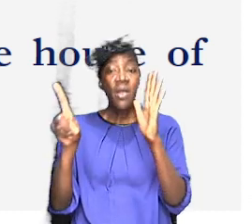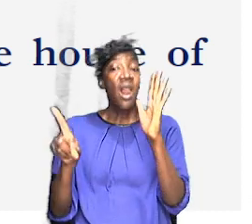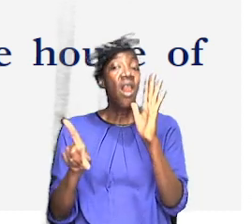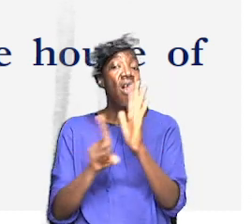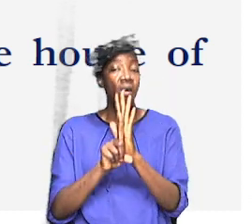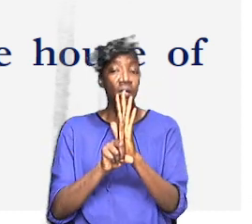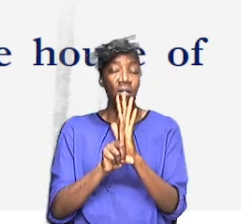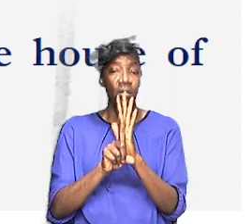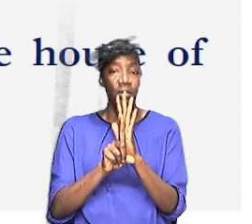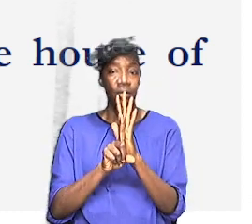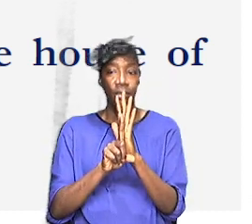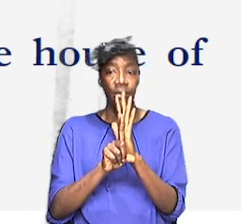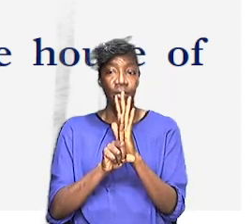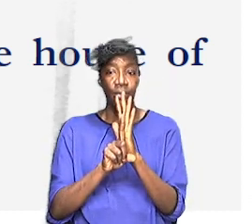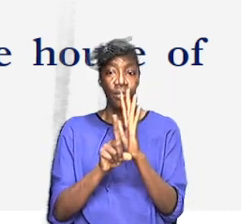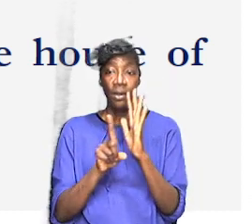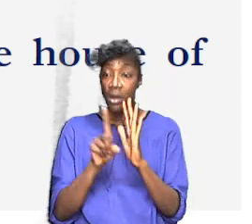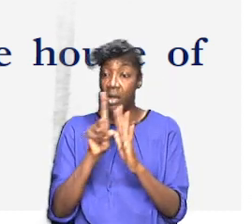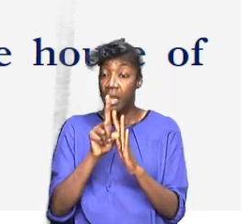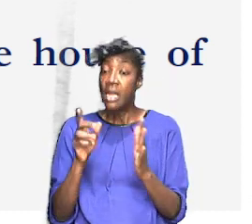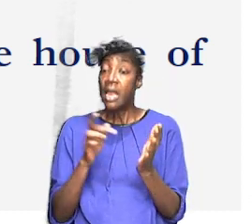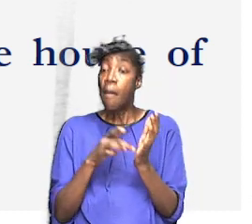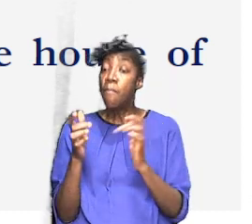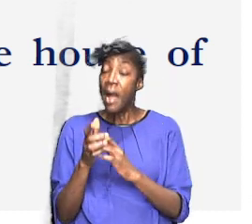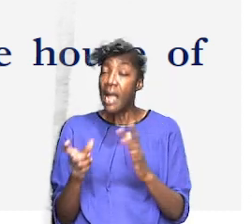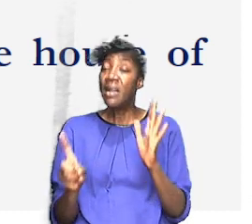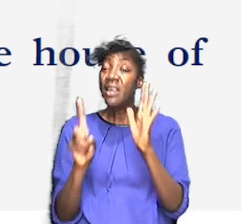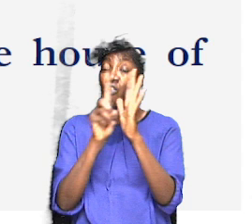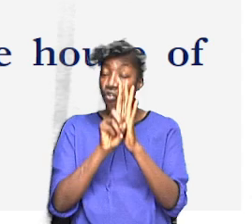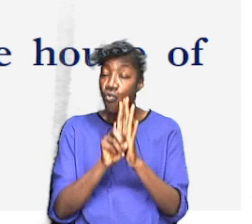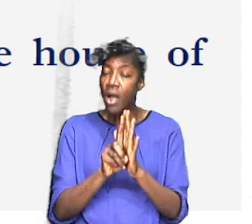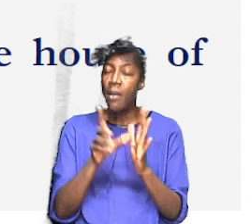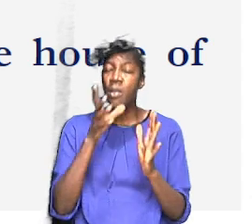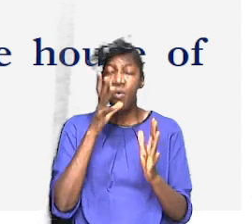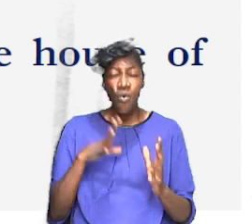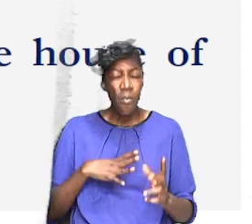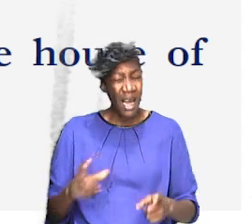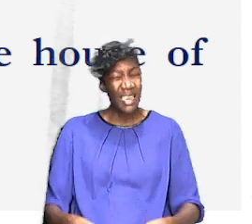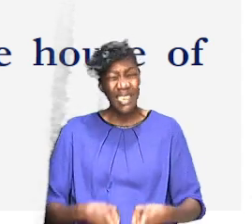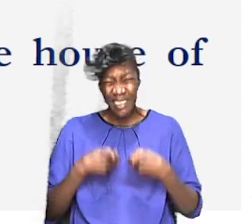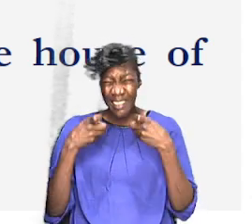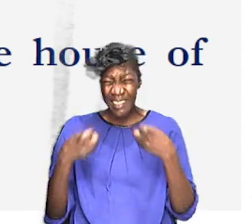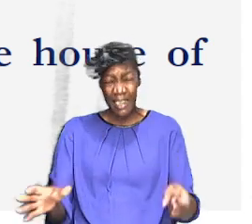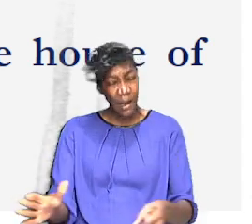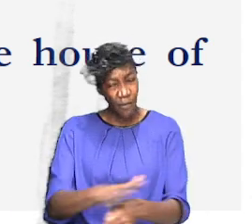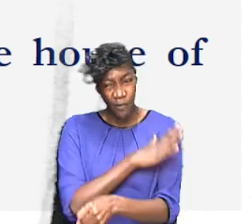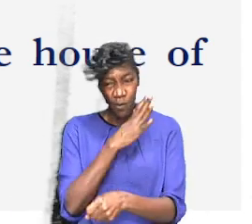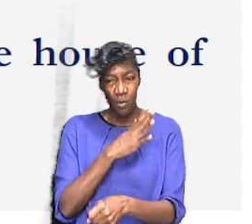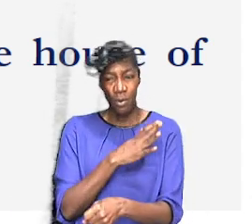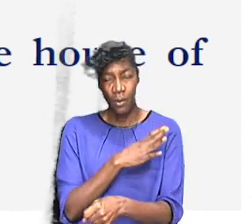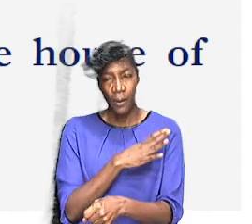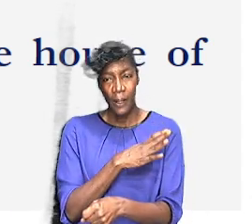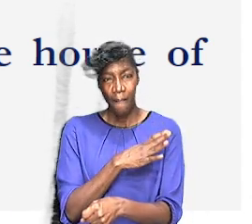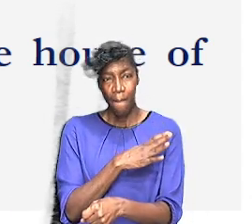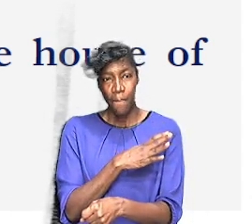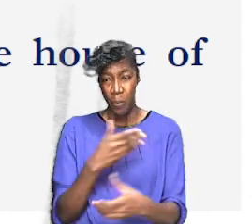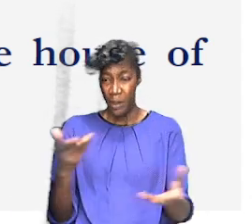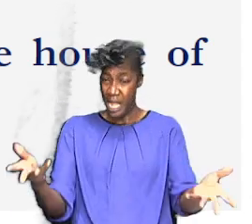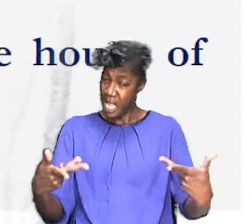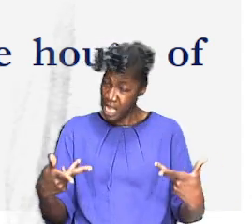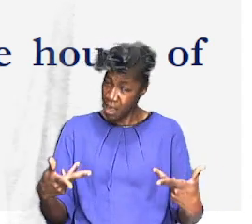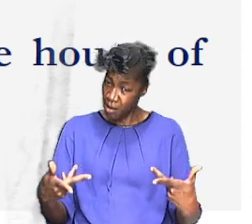So the Bible describes her as a sinful woman. And I'm saying, here it is that this sinful